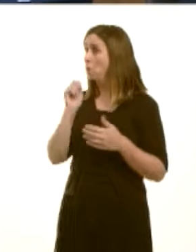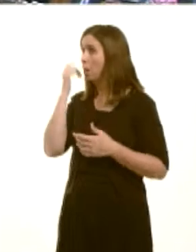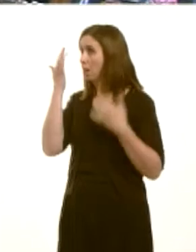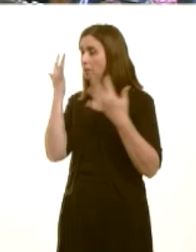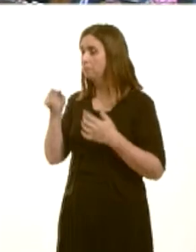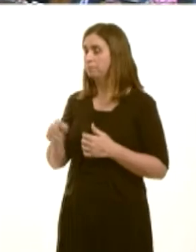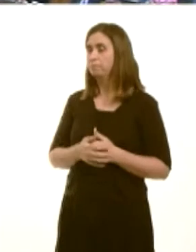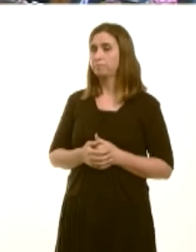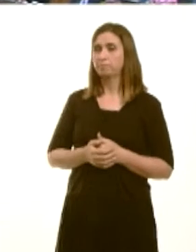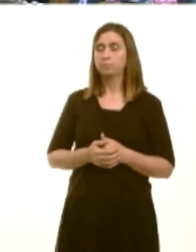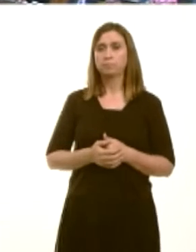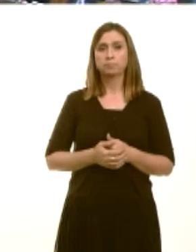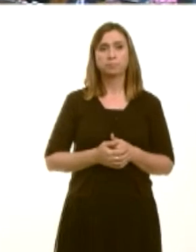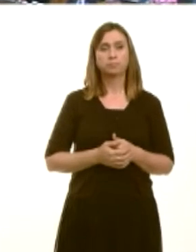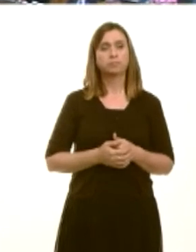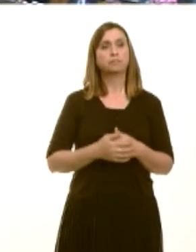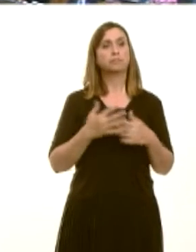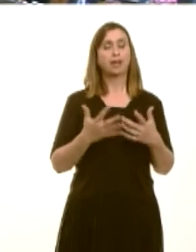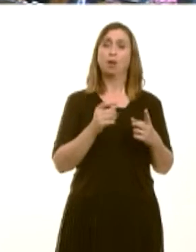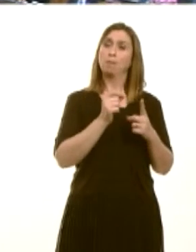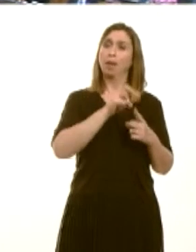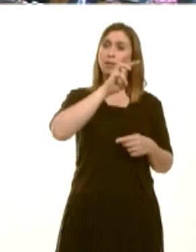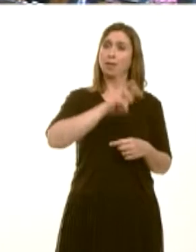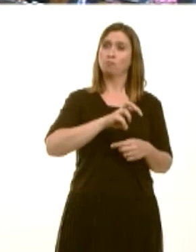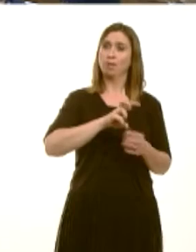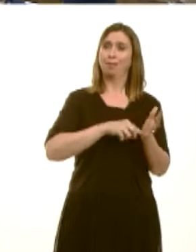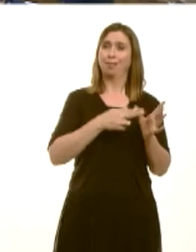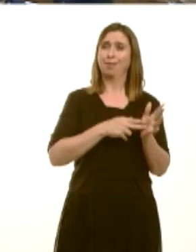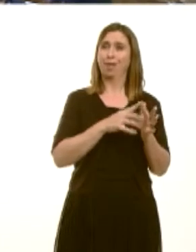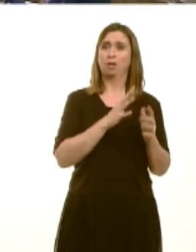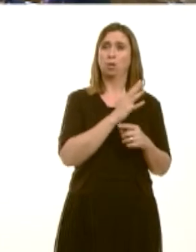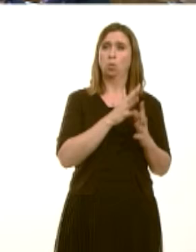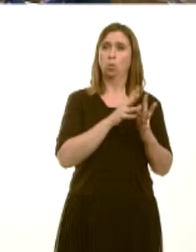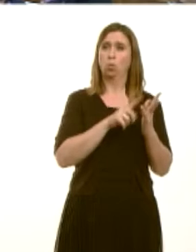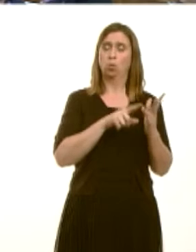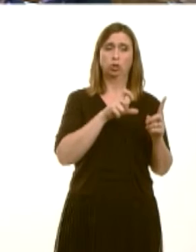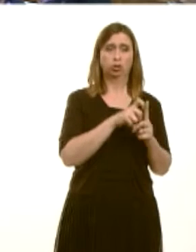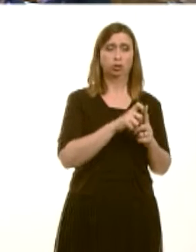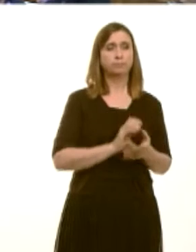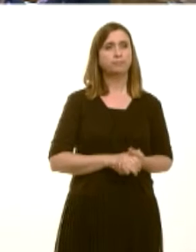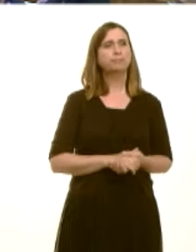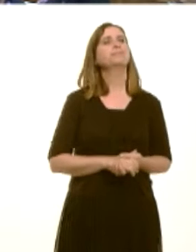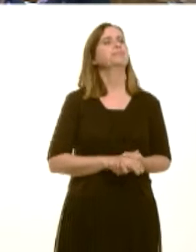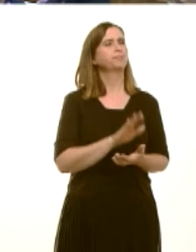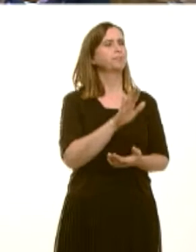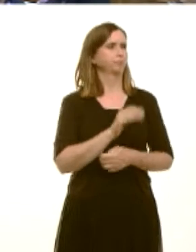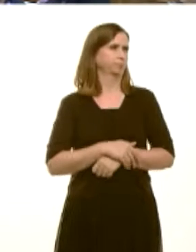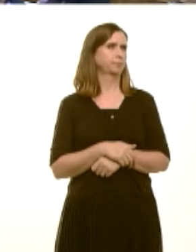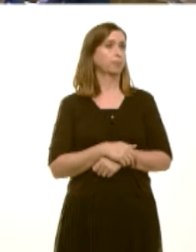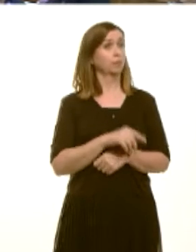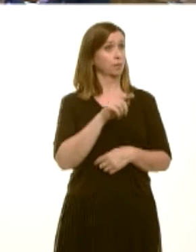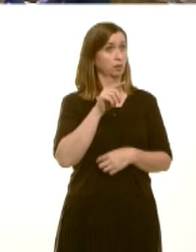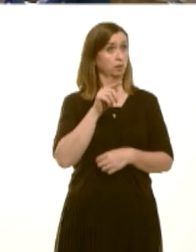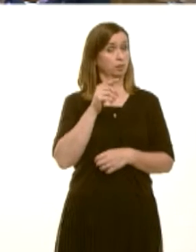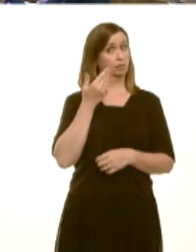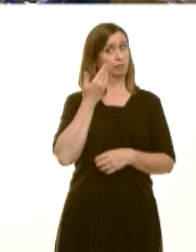party leaders, and first this afternoon, Leader of Plaid Cymru, Leanne Wood. Diolch, Llywydd. First Minister, I listened carefully to the